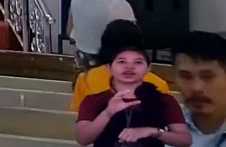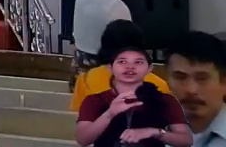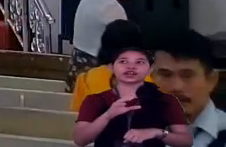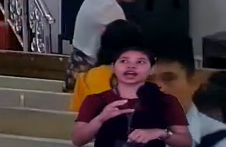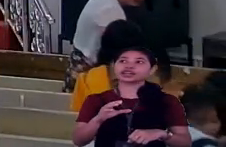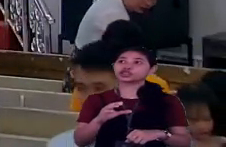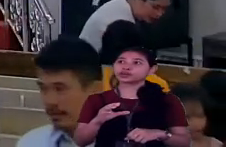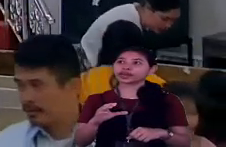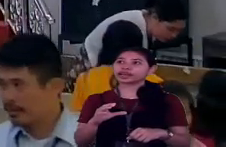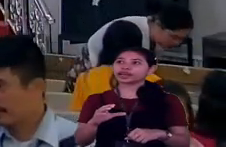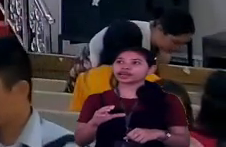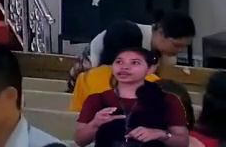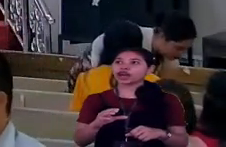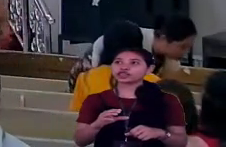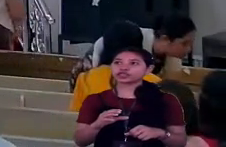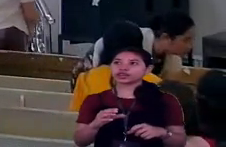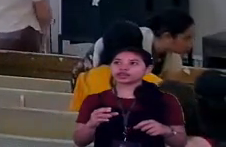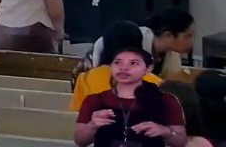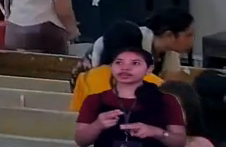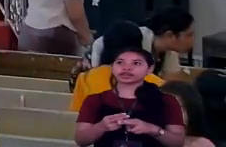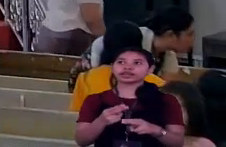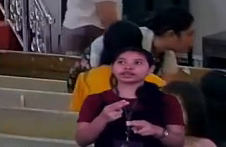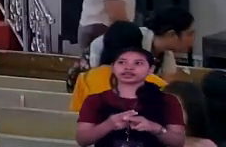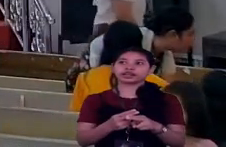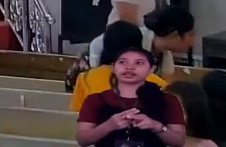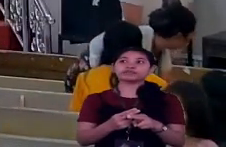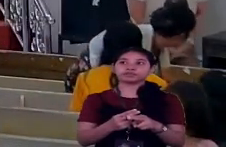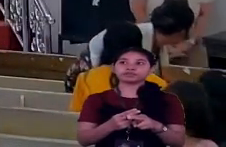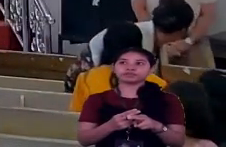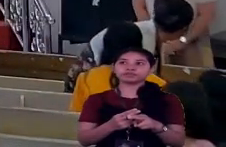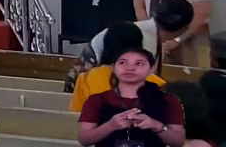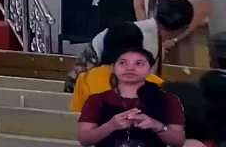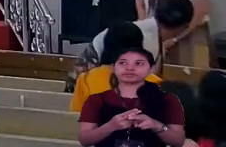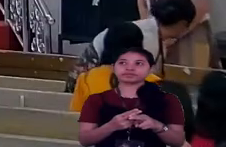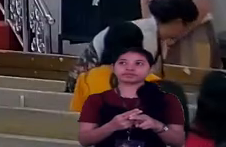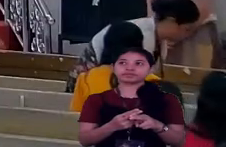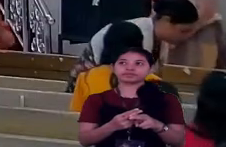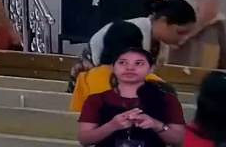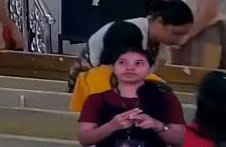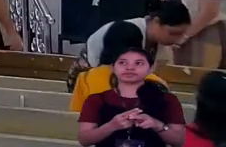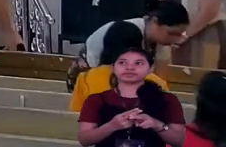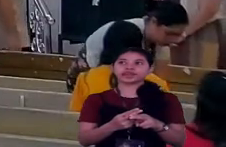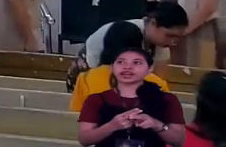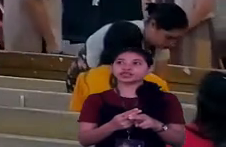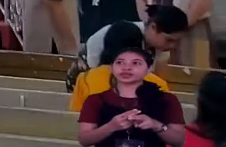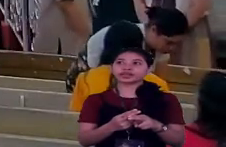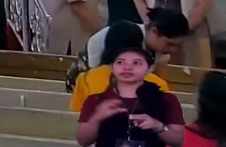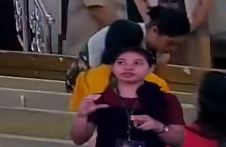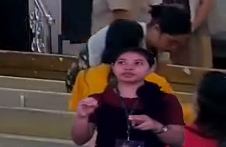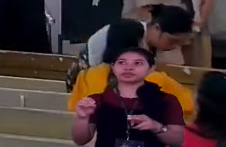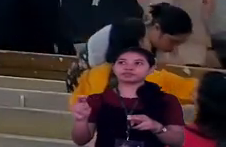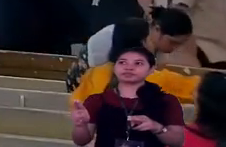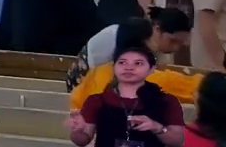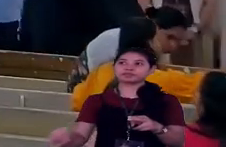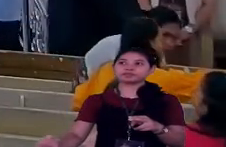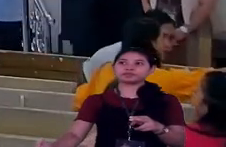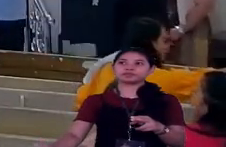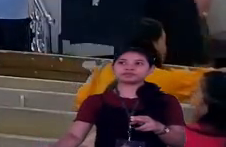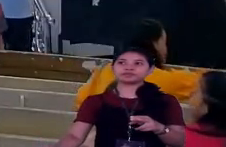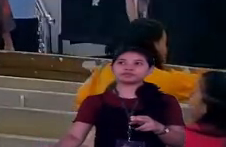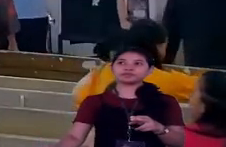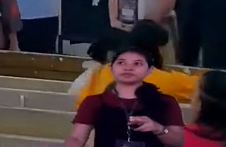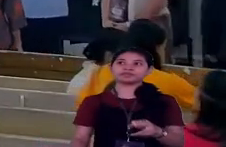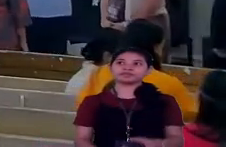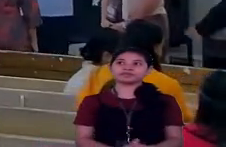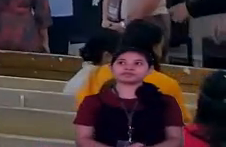from, and where you are going. So, yun lang po. Here, come in front, here in the line. Line. Quickly.